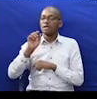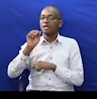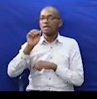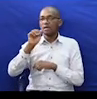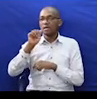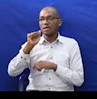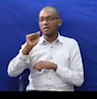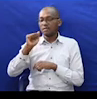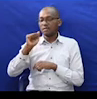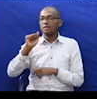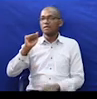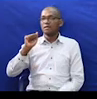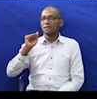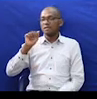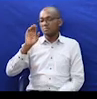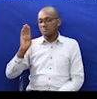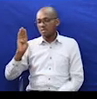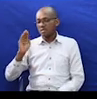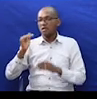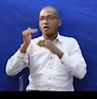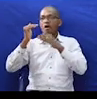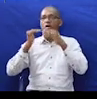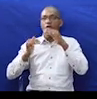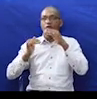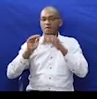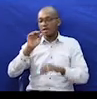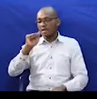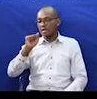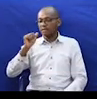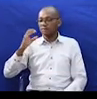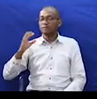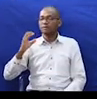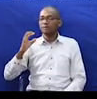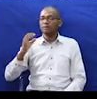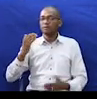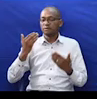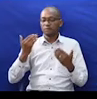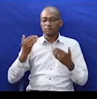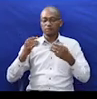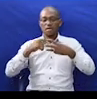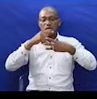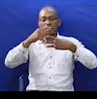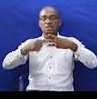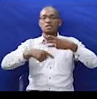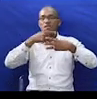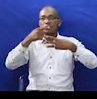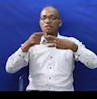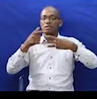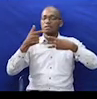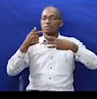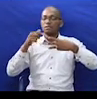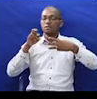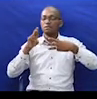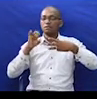is AB over AC. So these are 3 trigonometrical